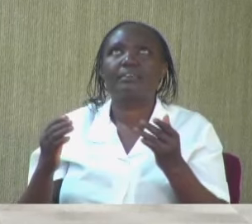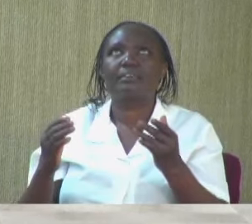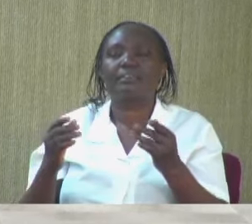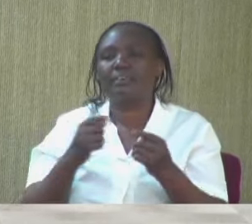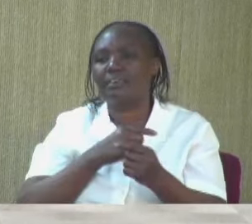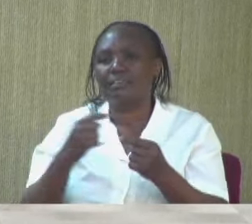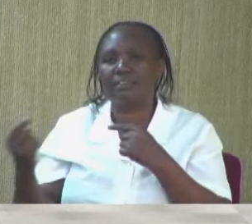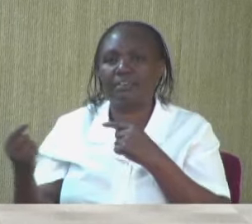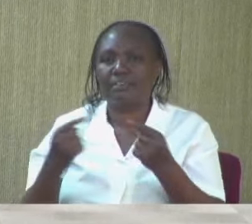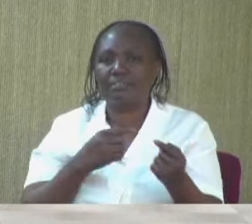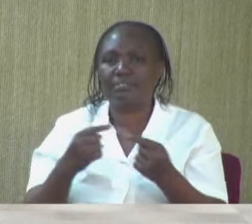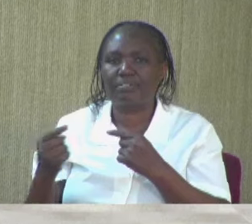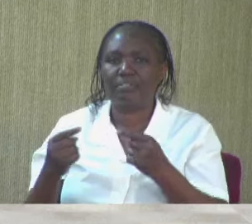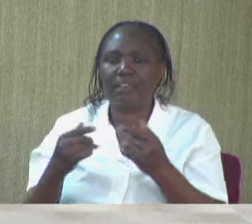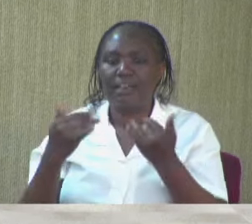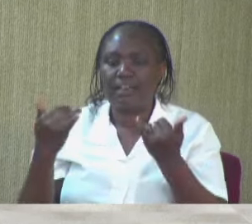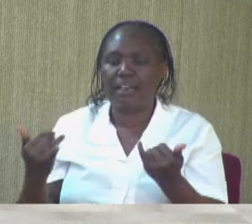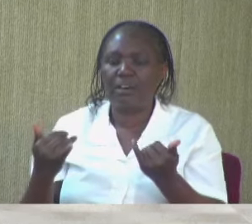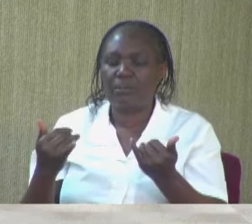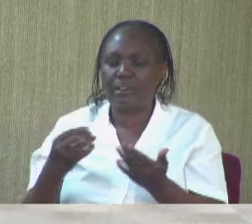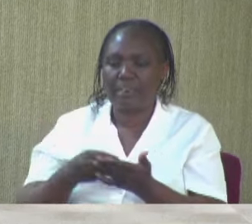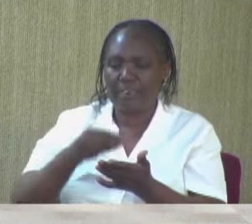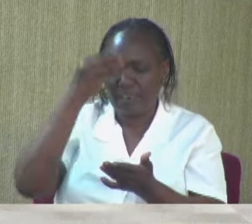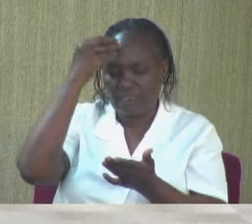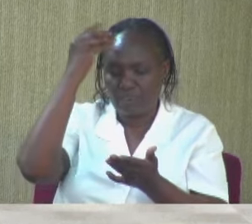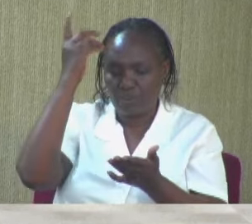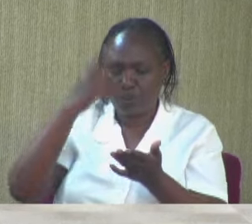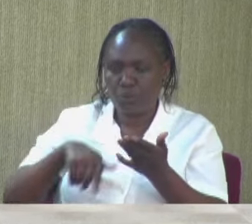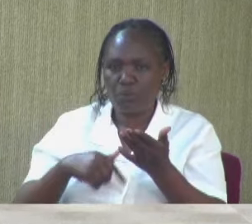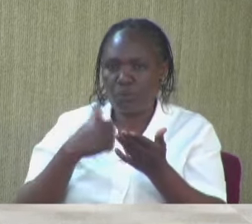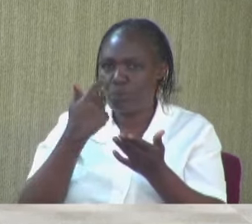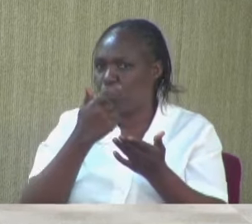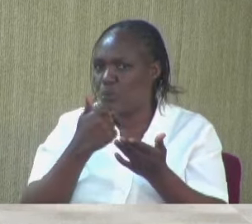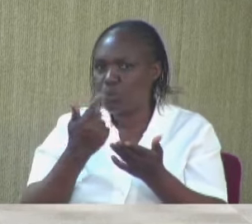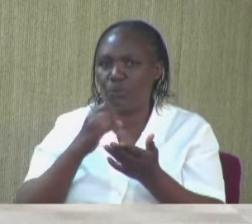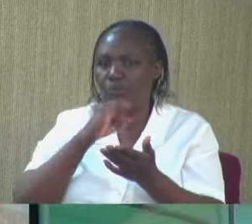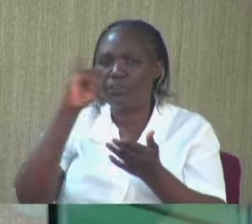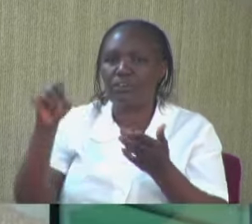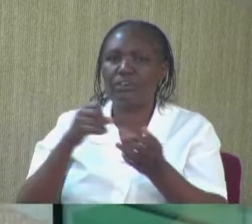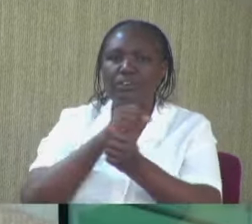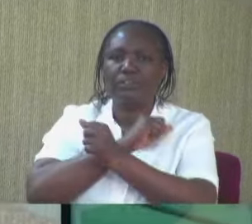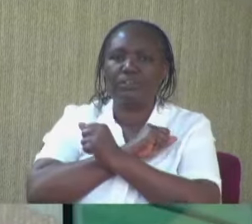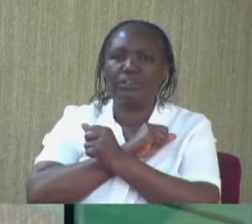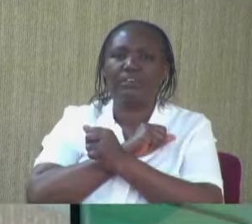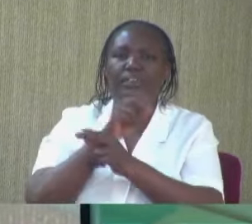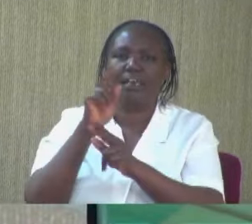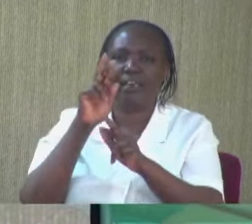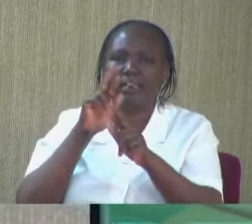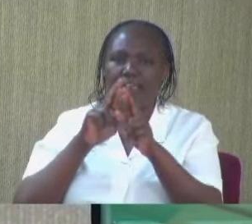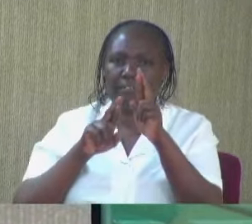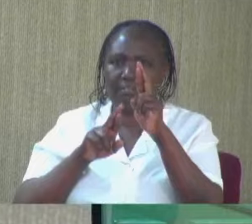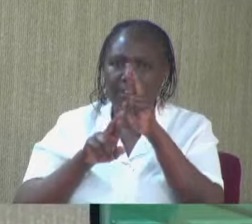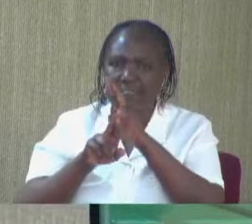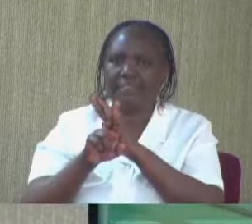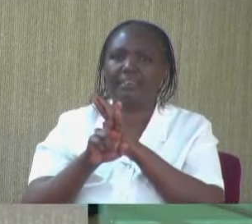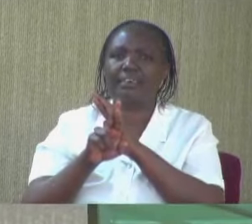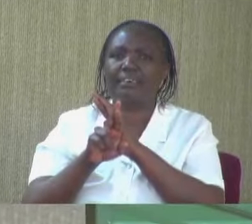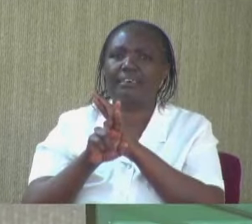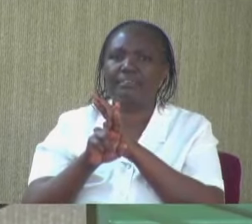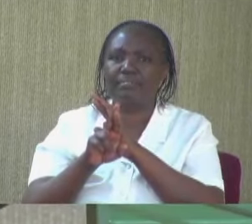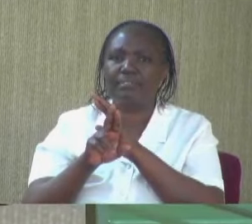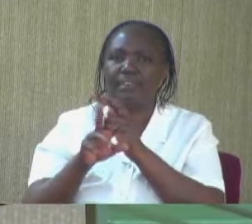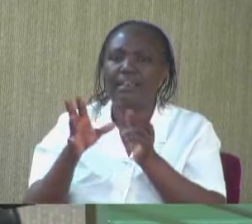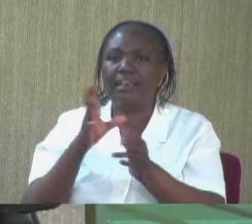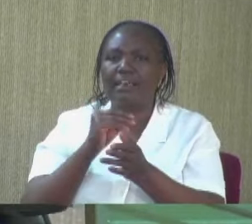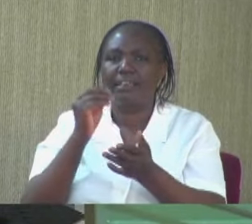will deal with John the Revelator, and we will study the details of John the Revelator. And